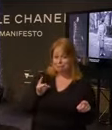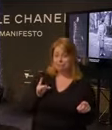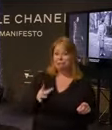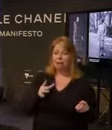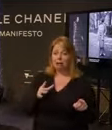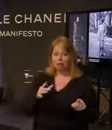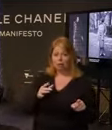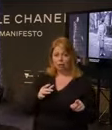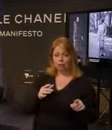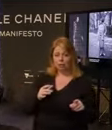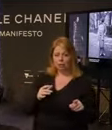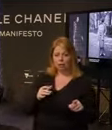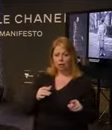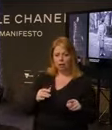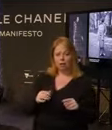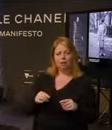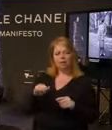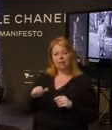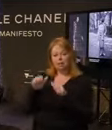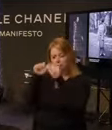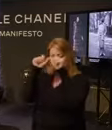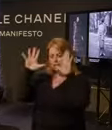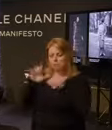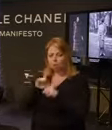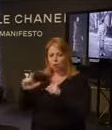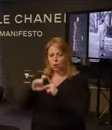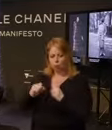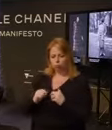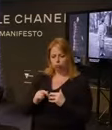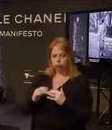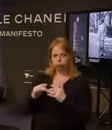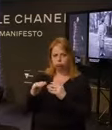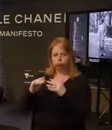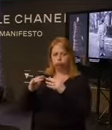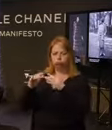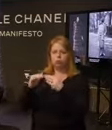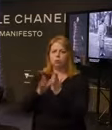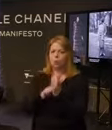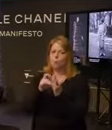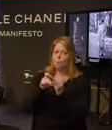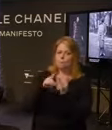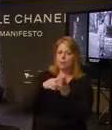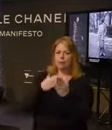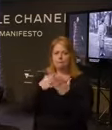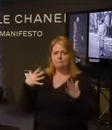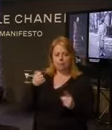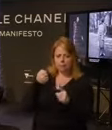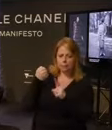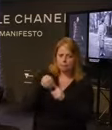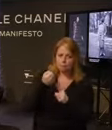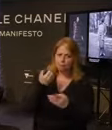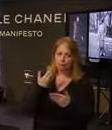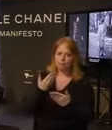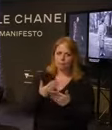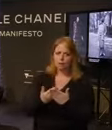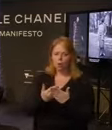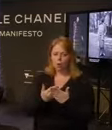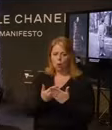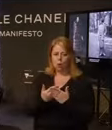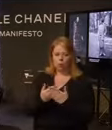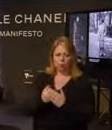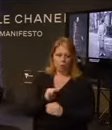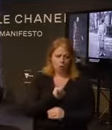burgeoning of celebrity culture, but also the media too. So the media had a great impact on kind of proliferating